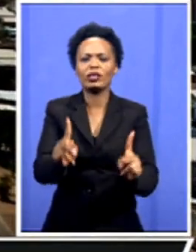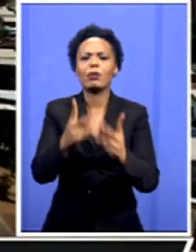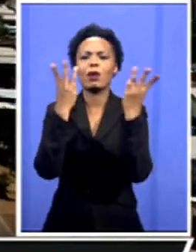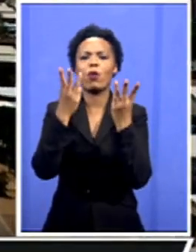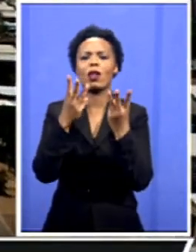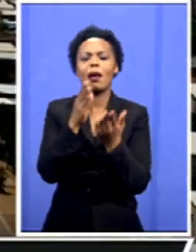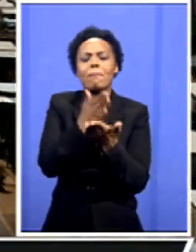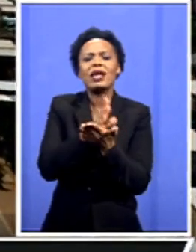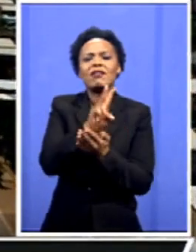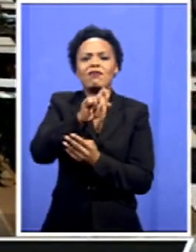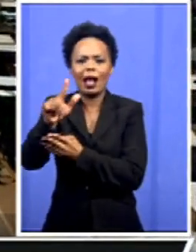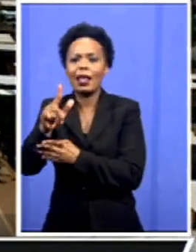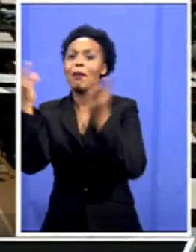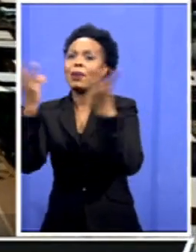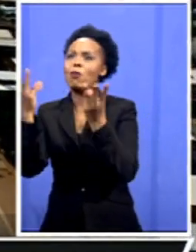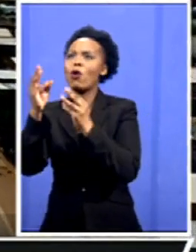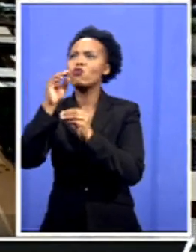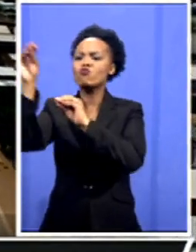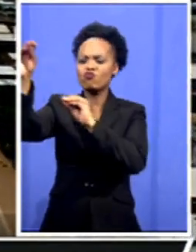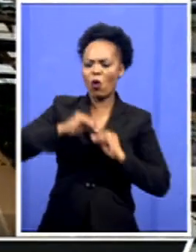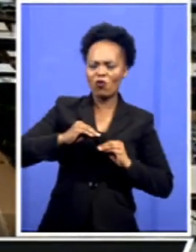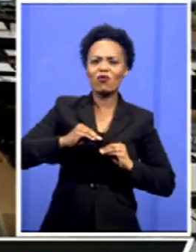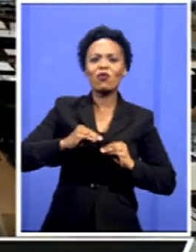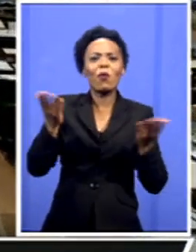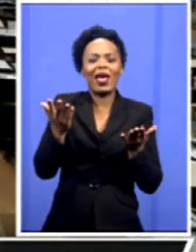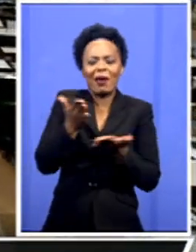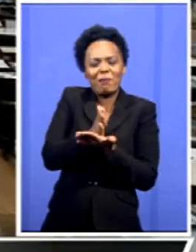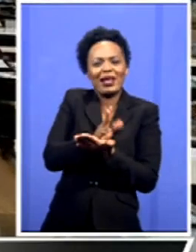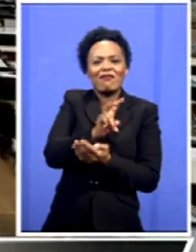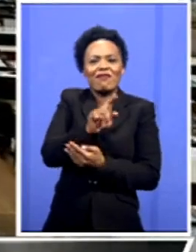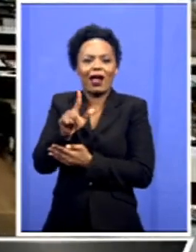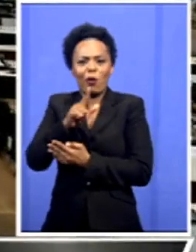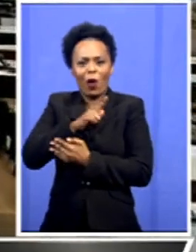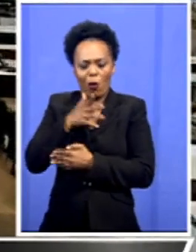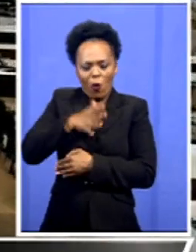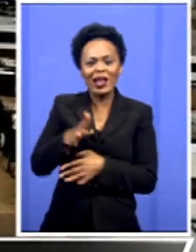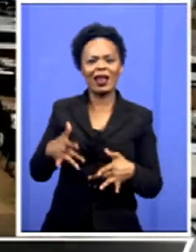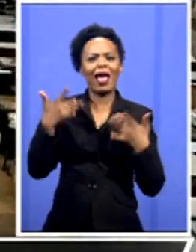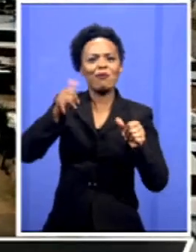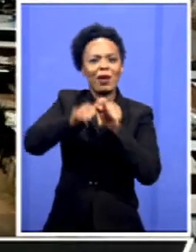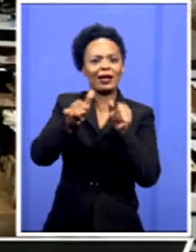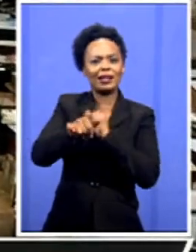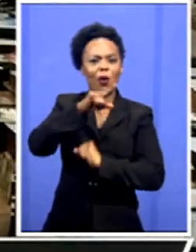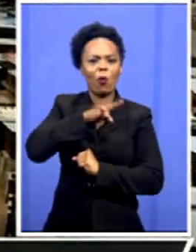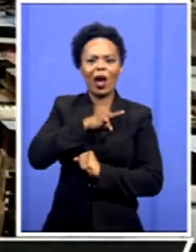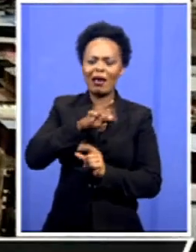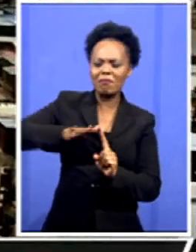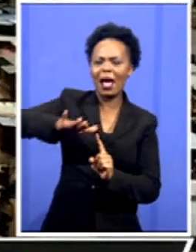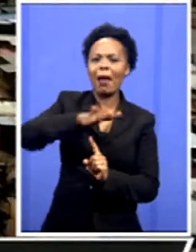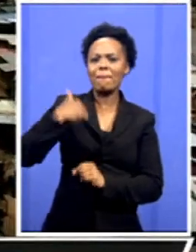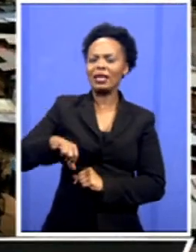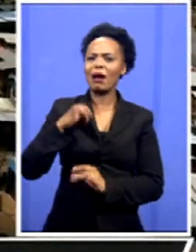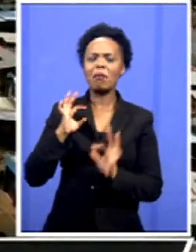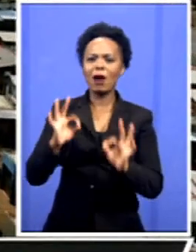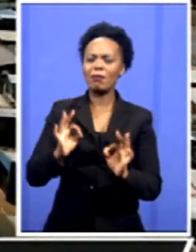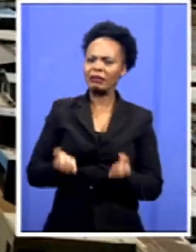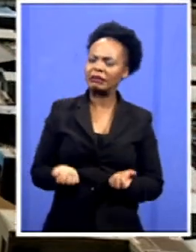seen an increase of people that have come to Midva to seek a better life because it's a well-run municipality